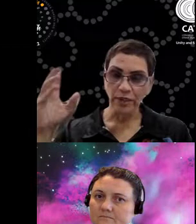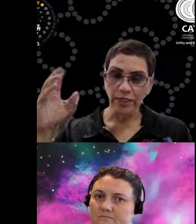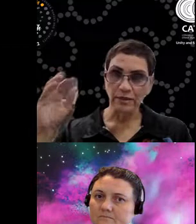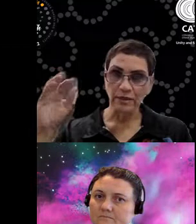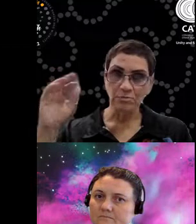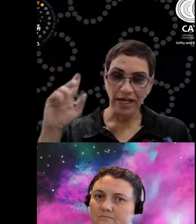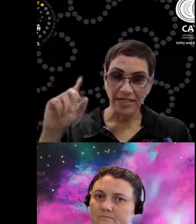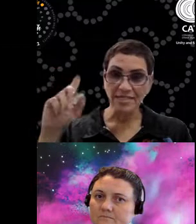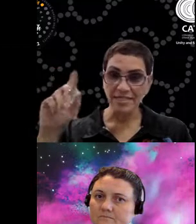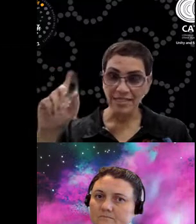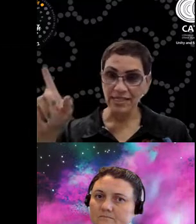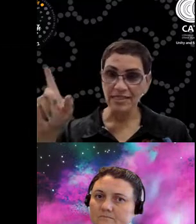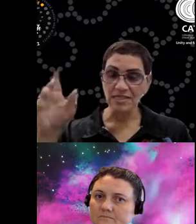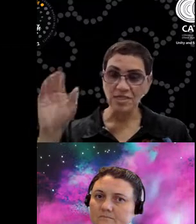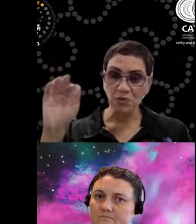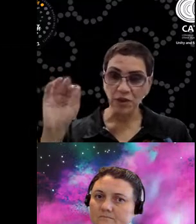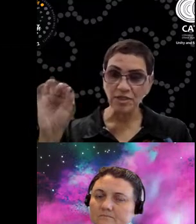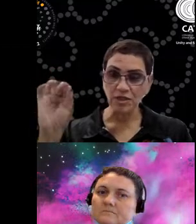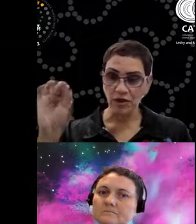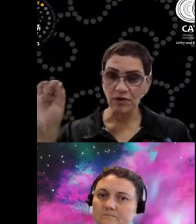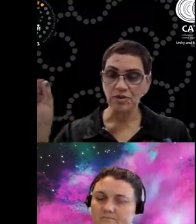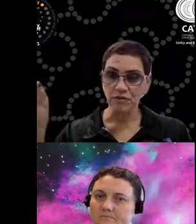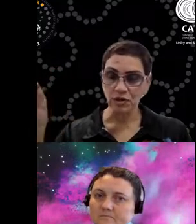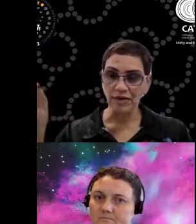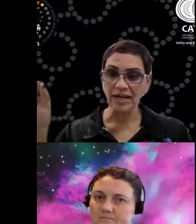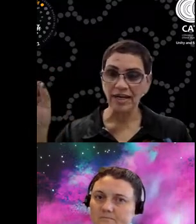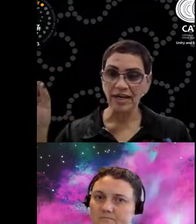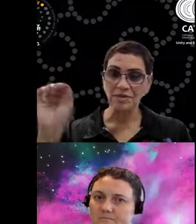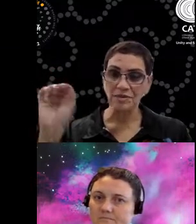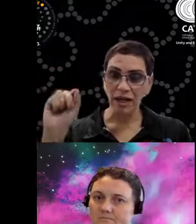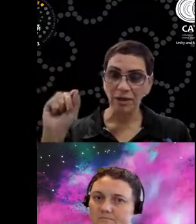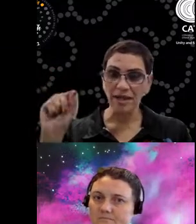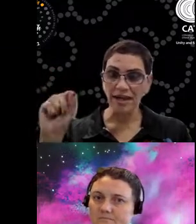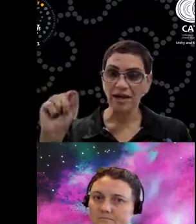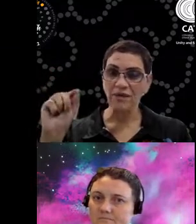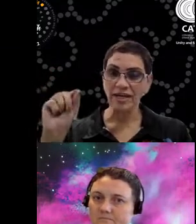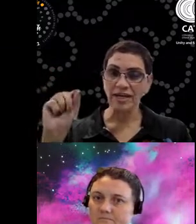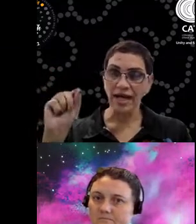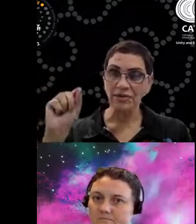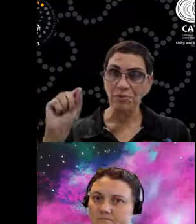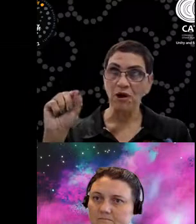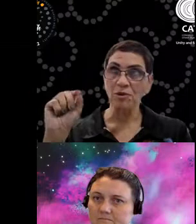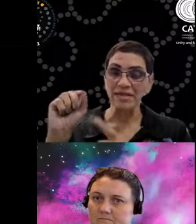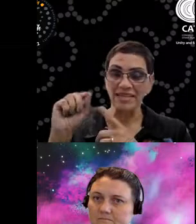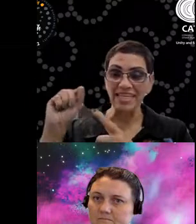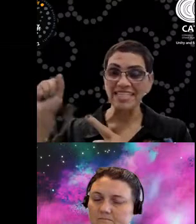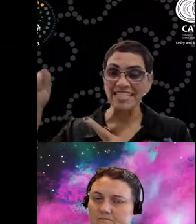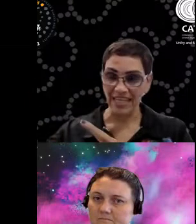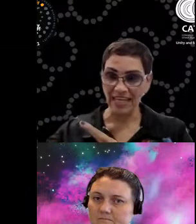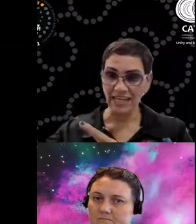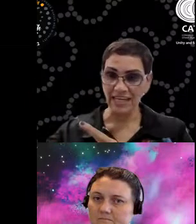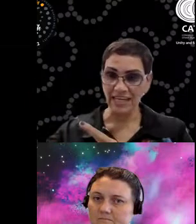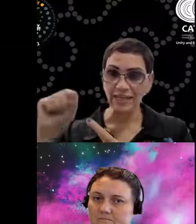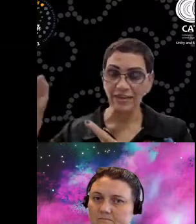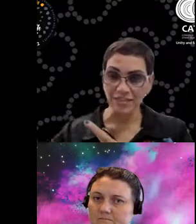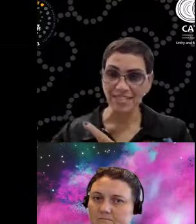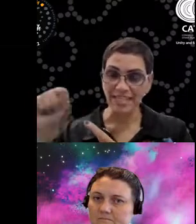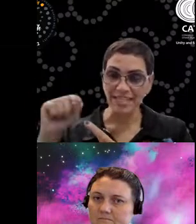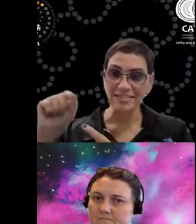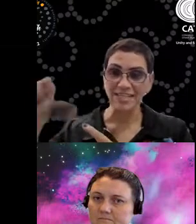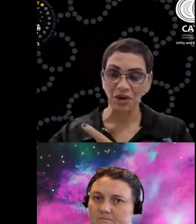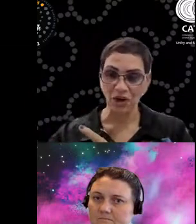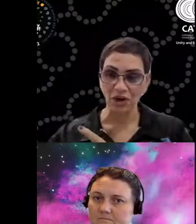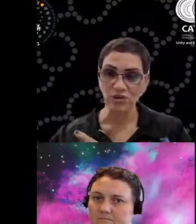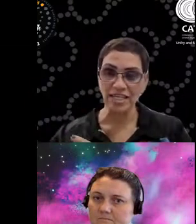around reviewing the practice standards as well as the codes of conduct, because Mulungari at the moment leads ahead of where